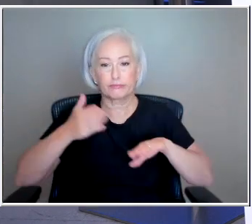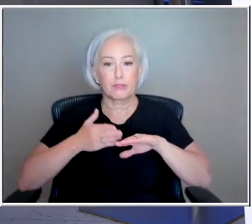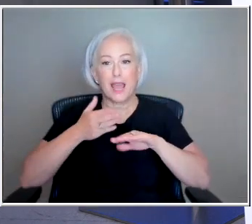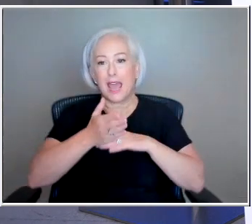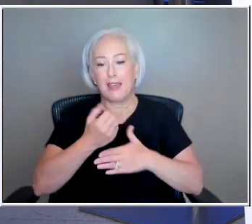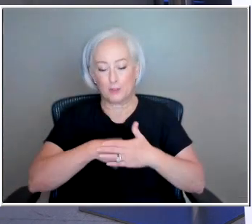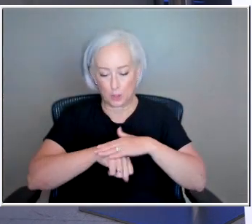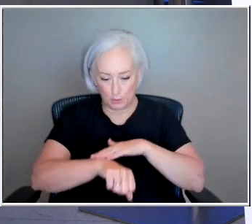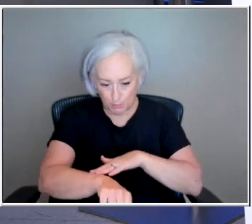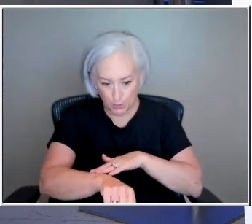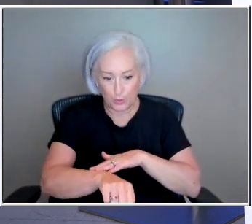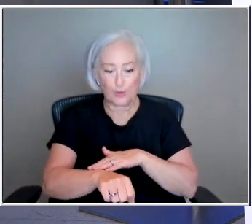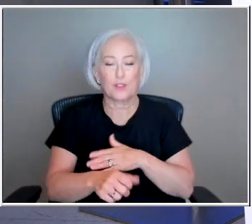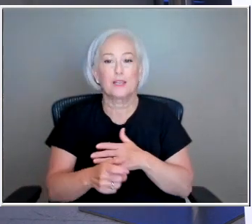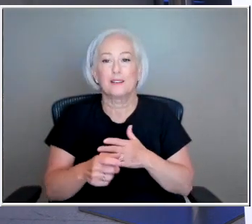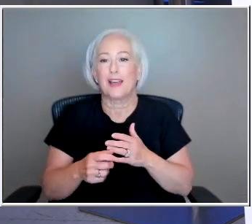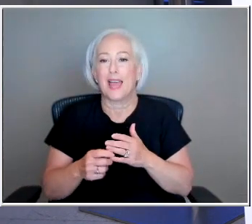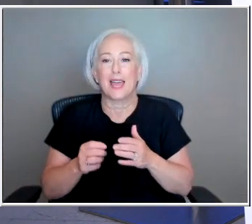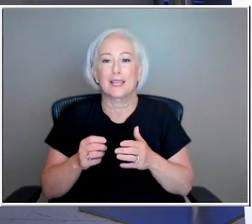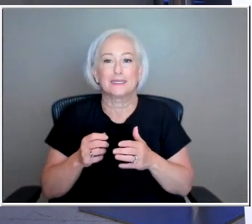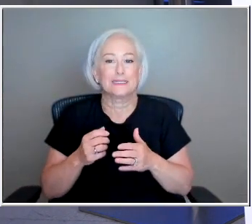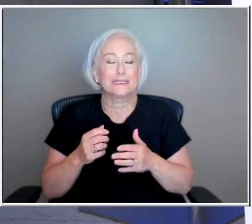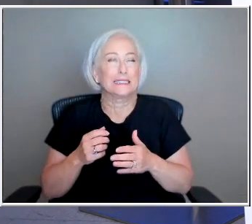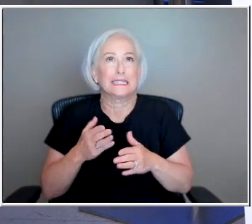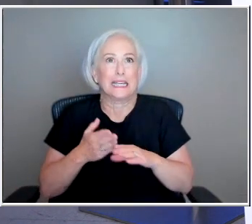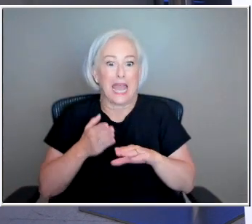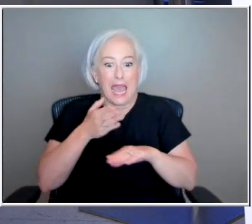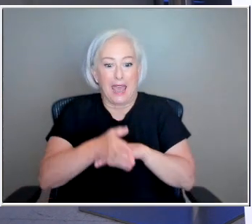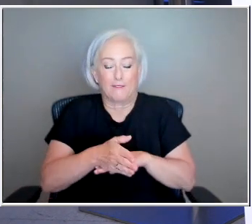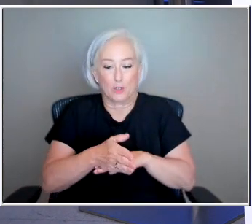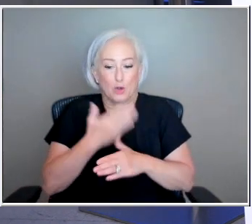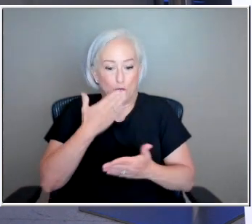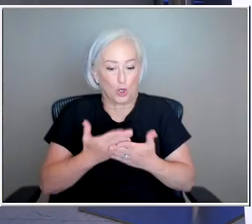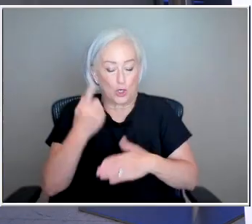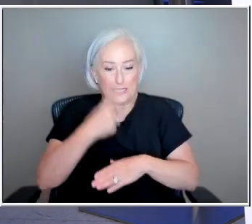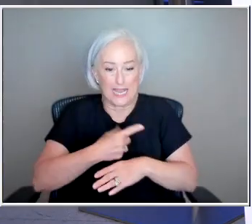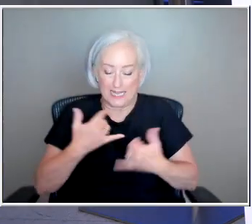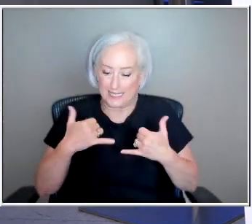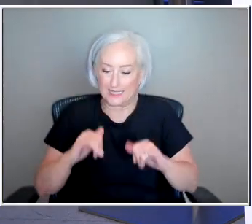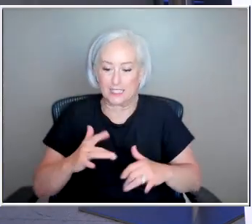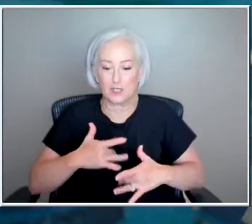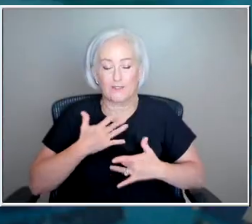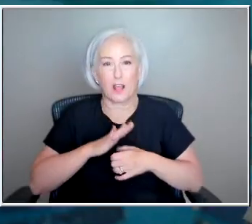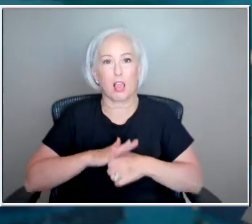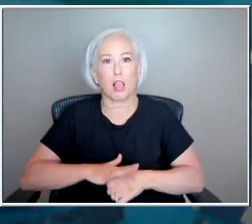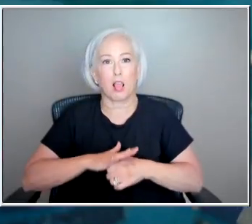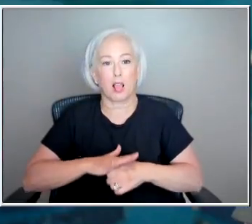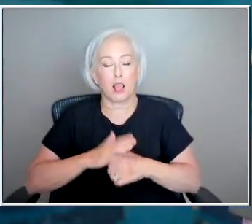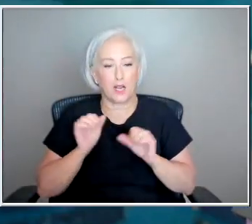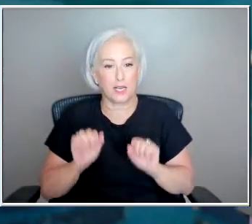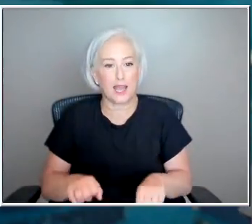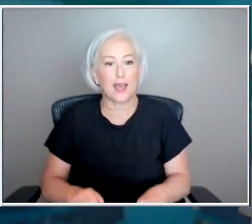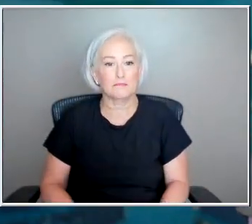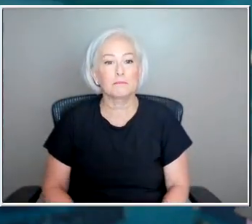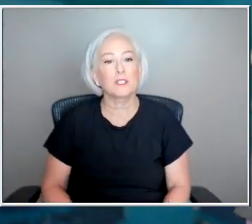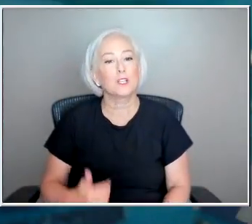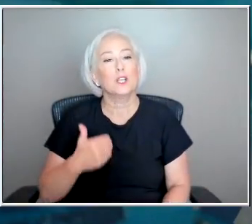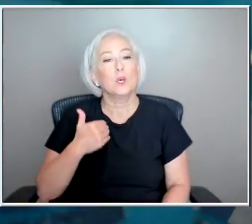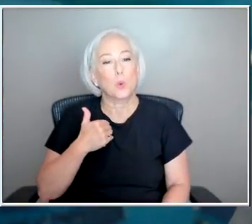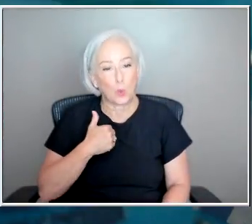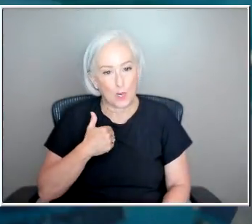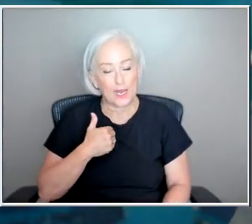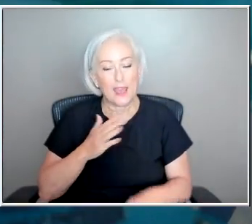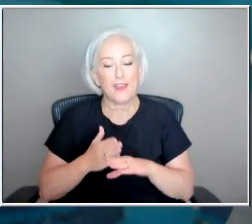really heavy. Yeah. How do you recognize that and direct them to the right spot? We do like the postpartum depression screenings, like